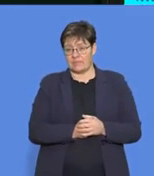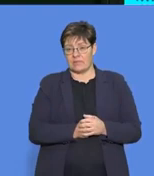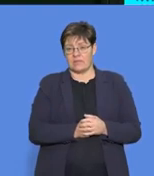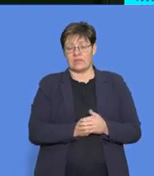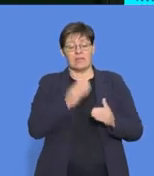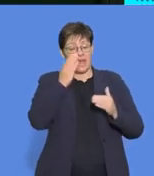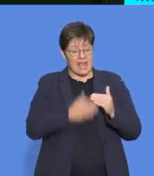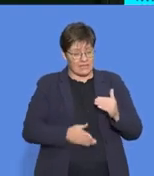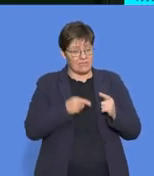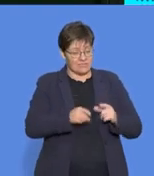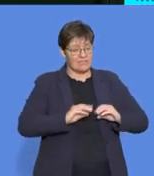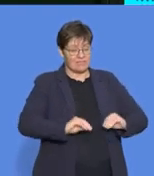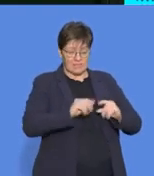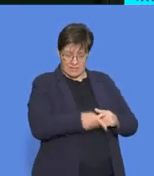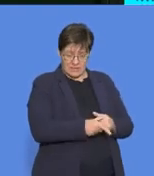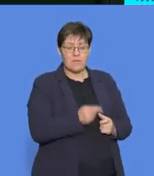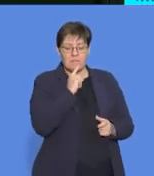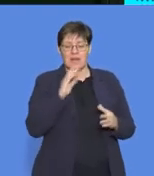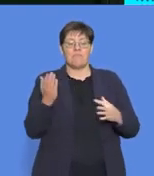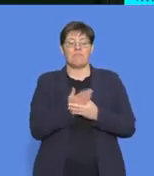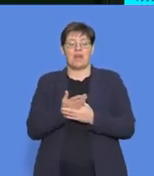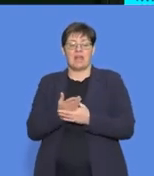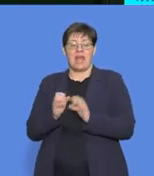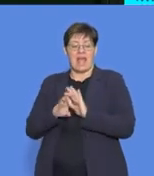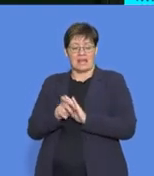Okay, so we've reached the end of